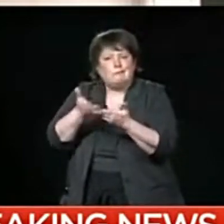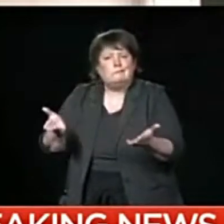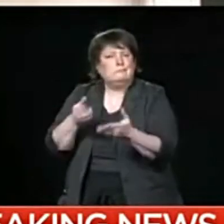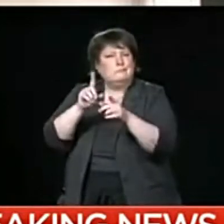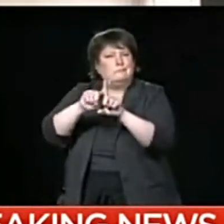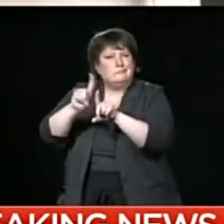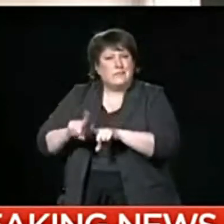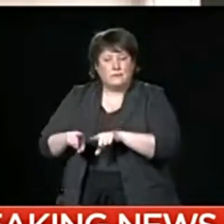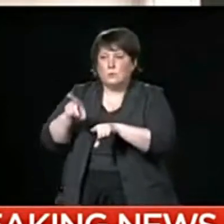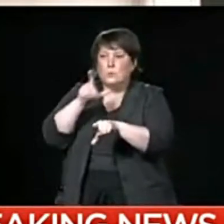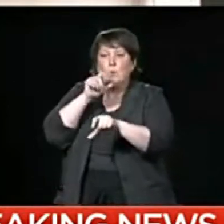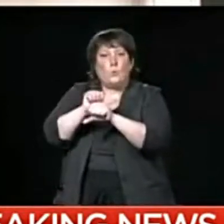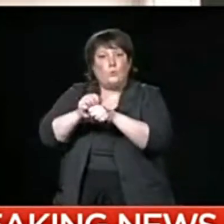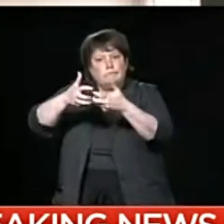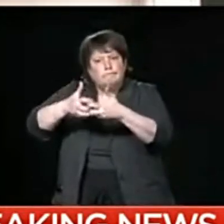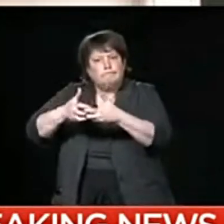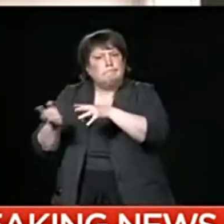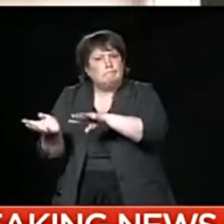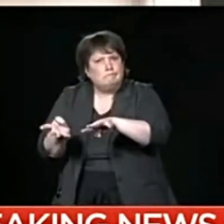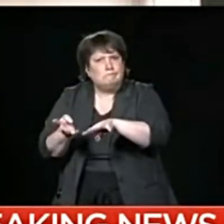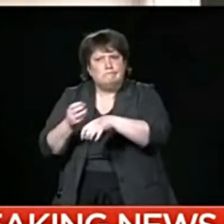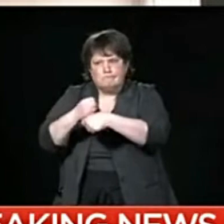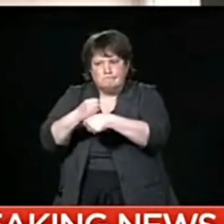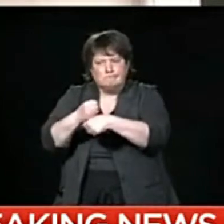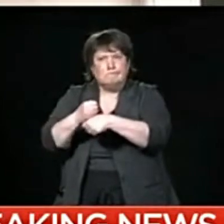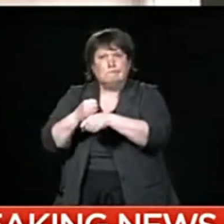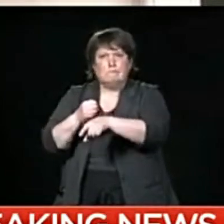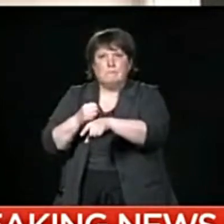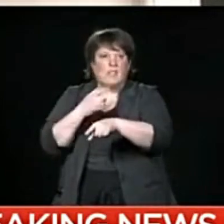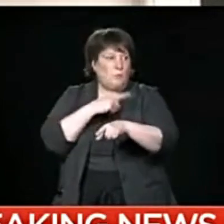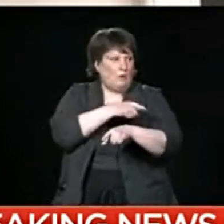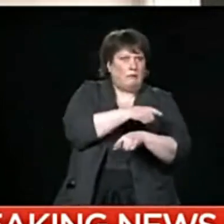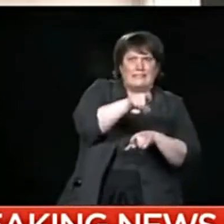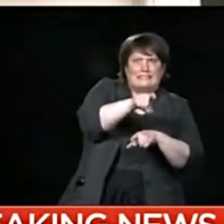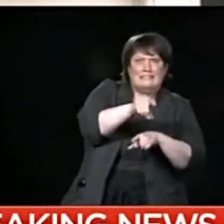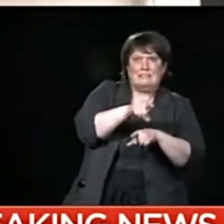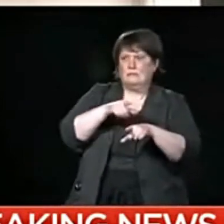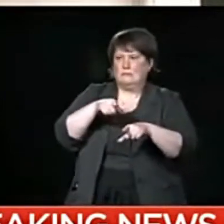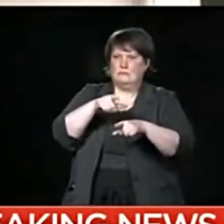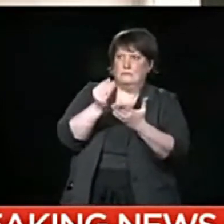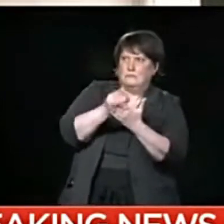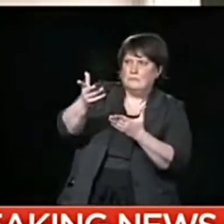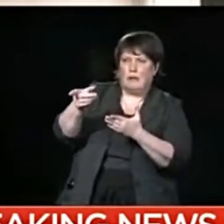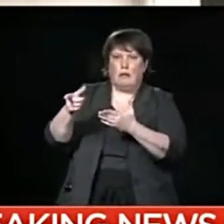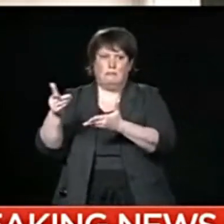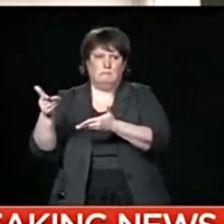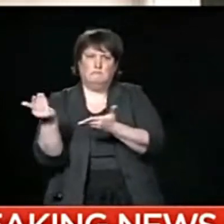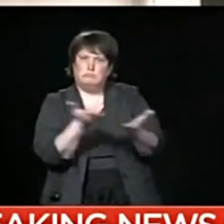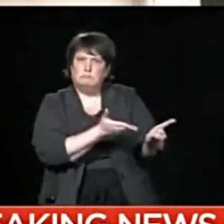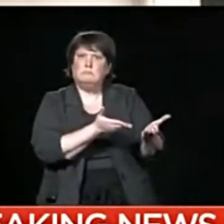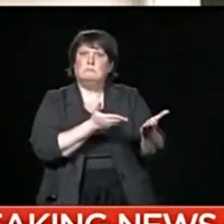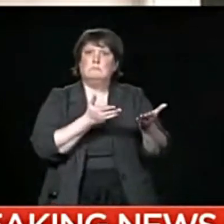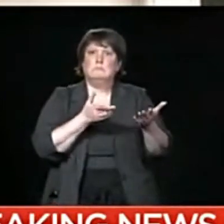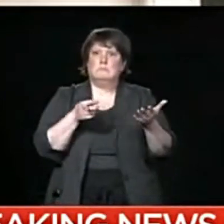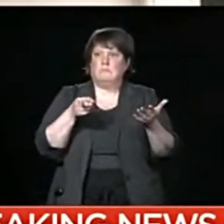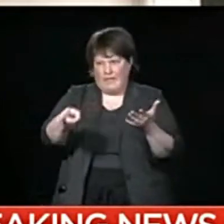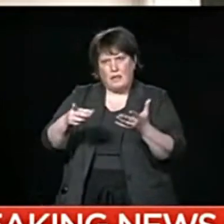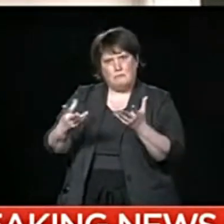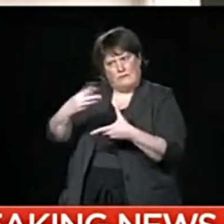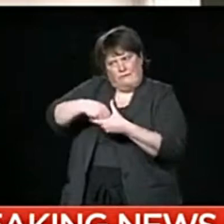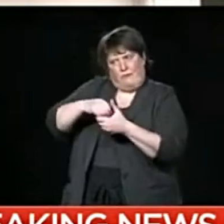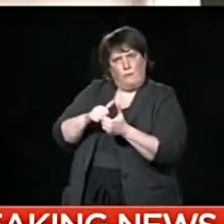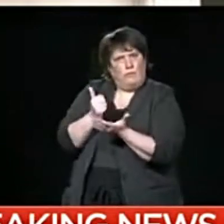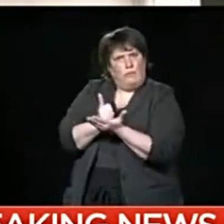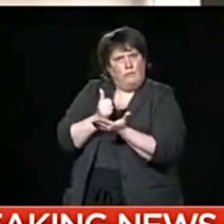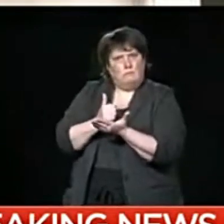manufacturing sector and in terms of getting people the items they need are on the front lines of this fight. Our